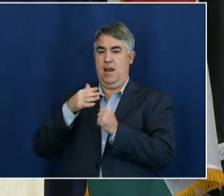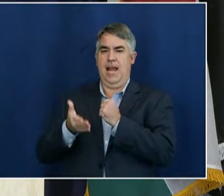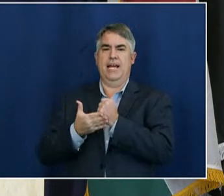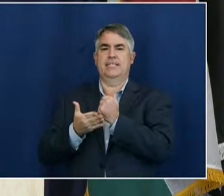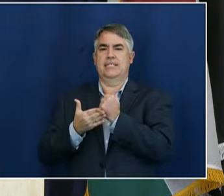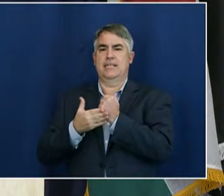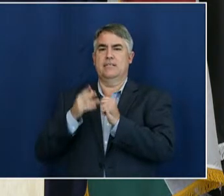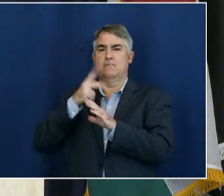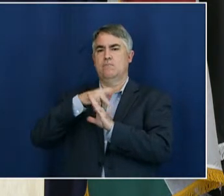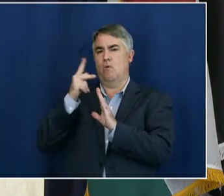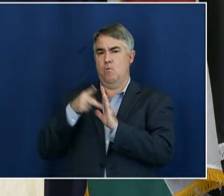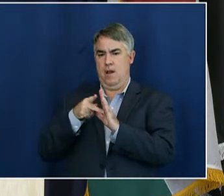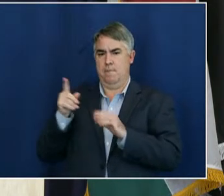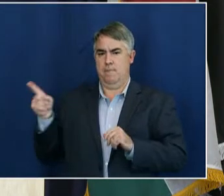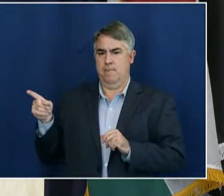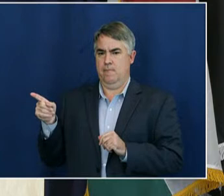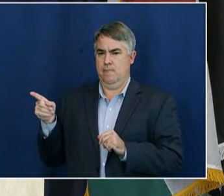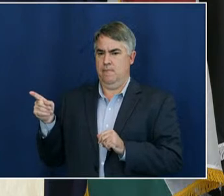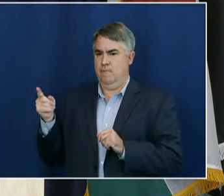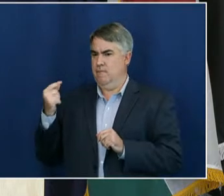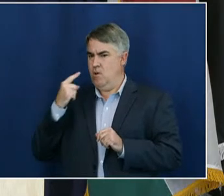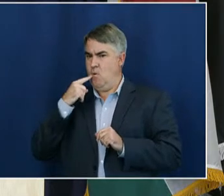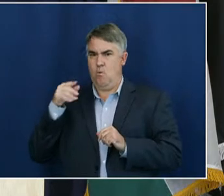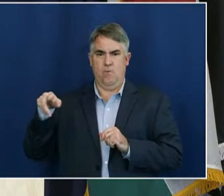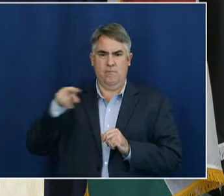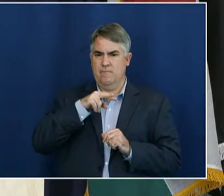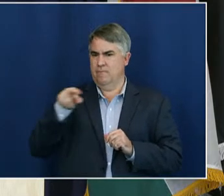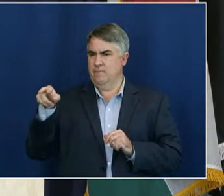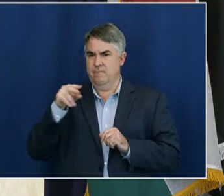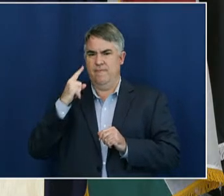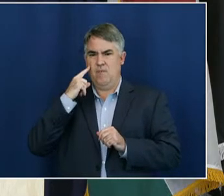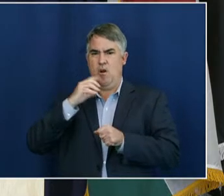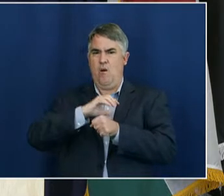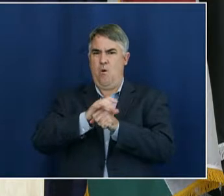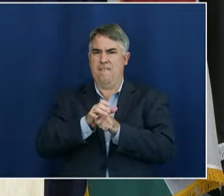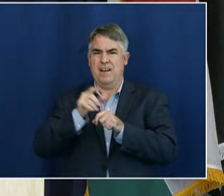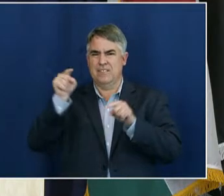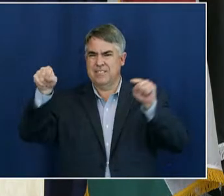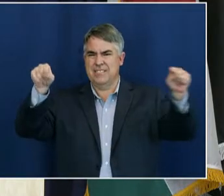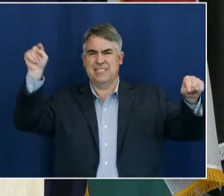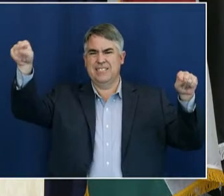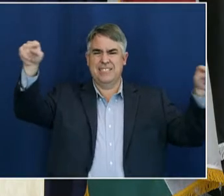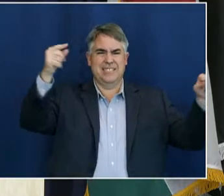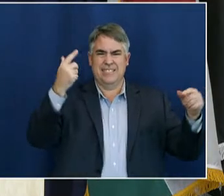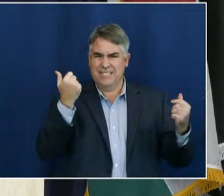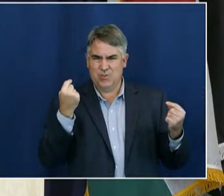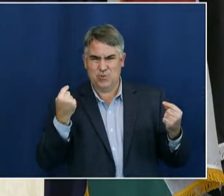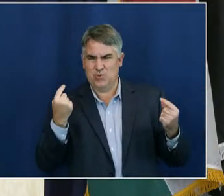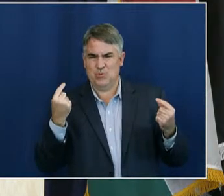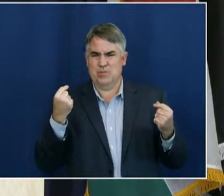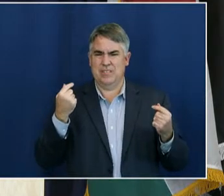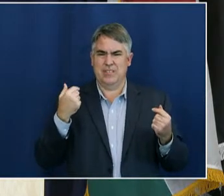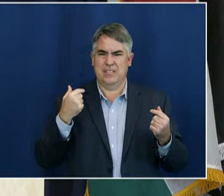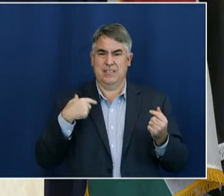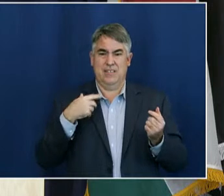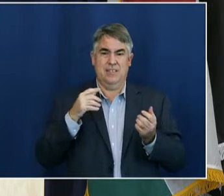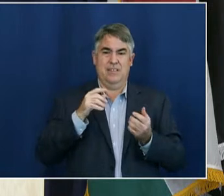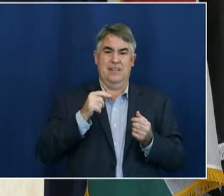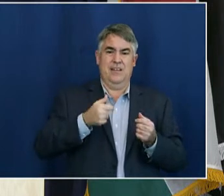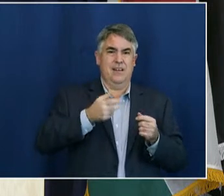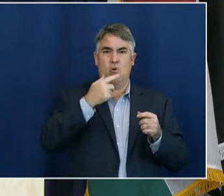to COVID-19. The county programs allows folks who are facing eviction or are unable to pay their rent to apply for financial assistance if you're